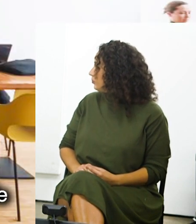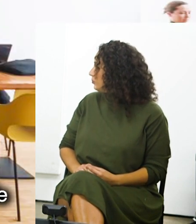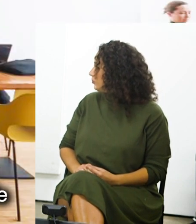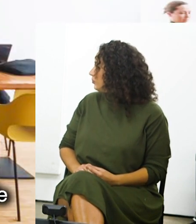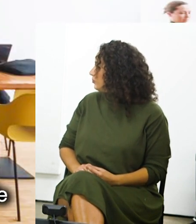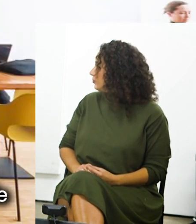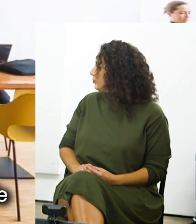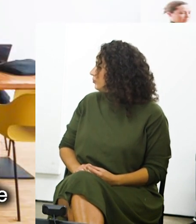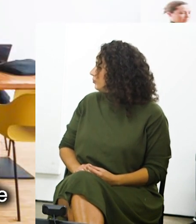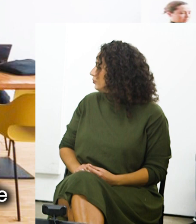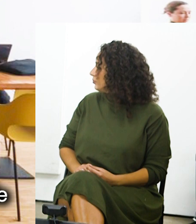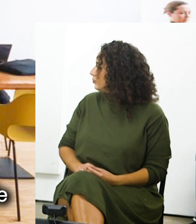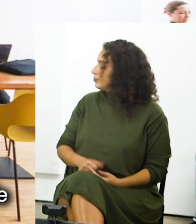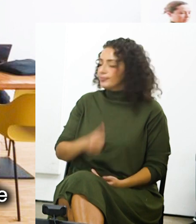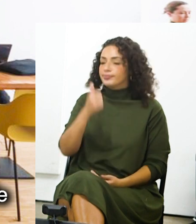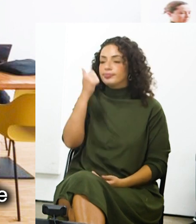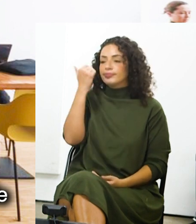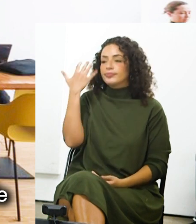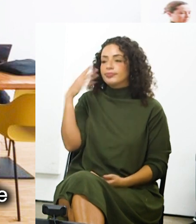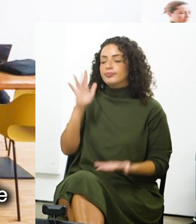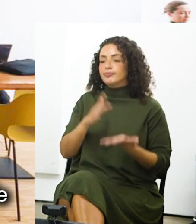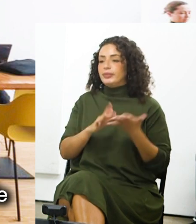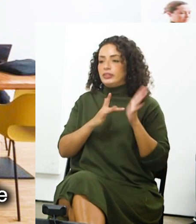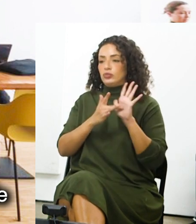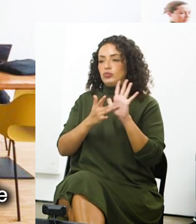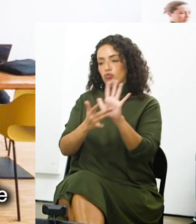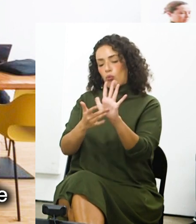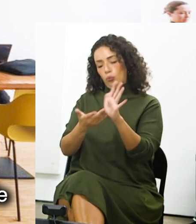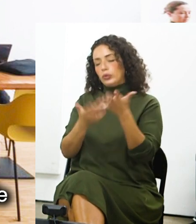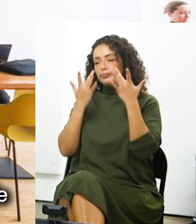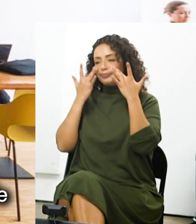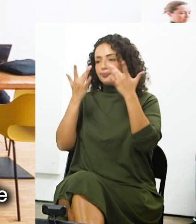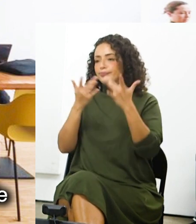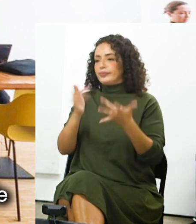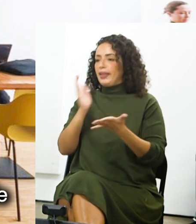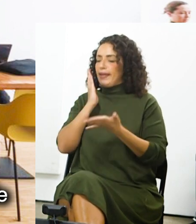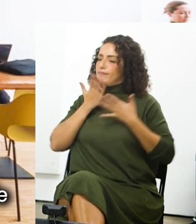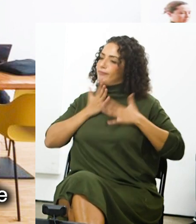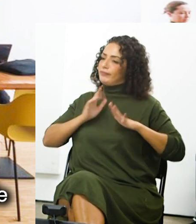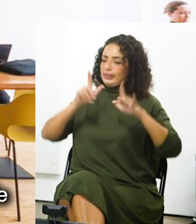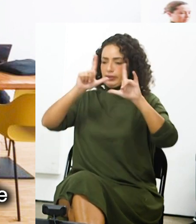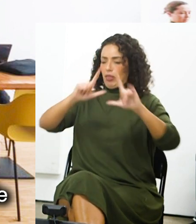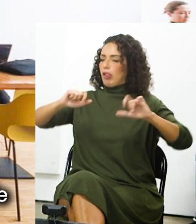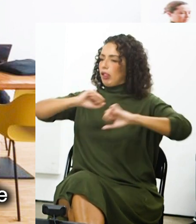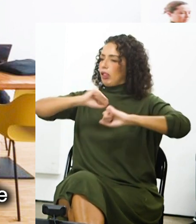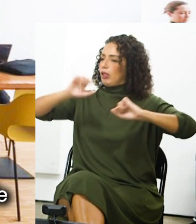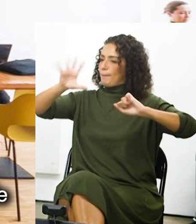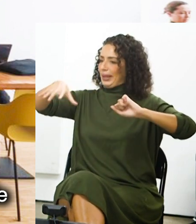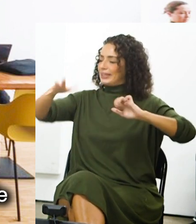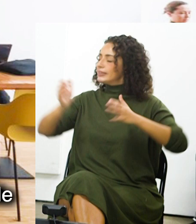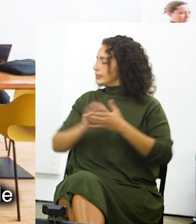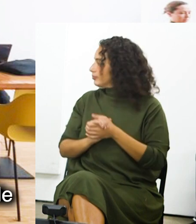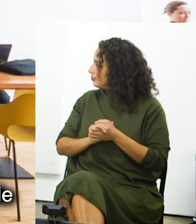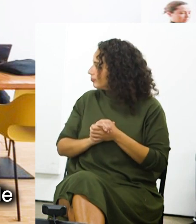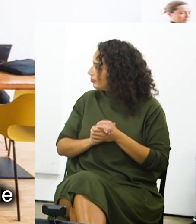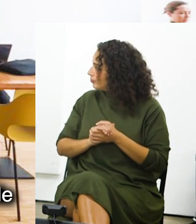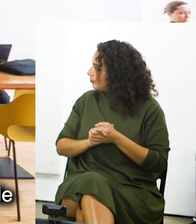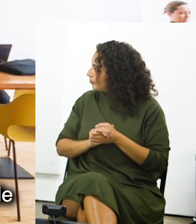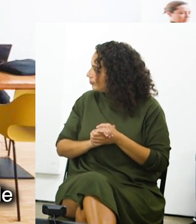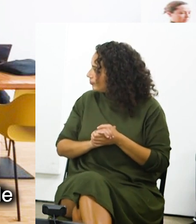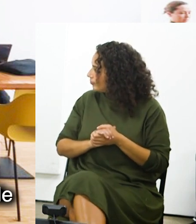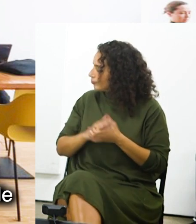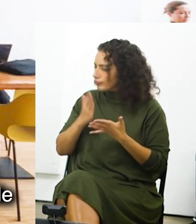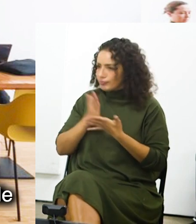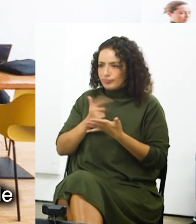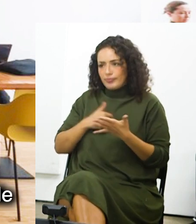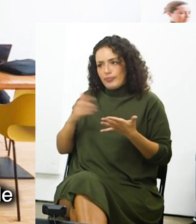So this is a piece that's been shown in the physical space, and so I really enjoyed to be able to like